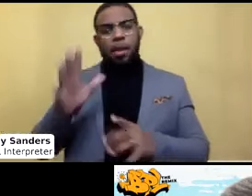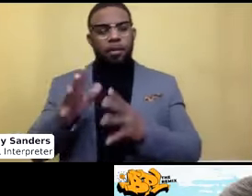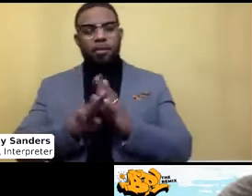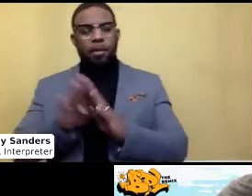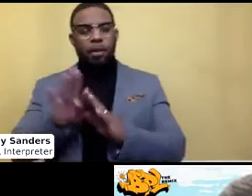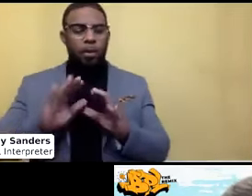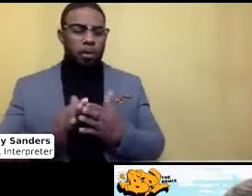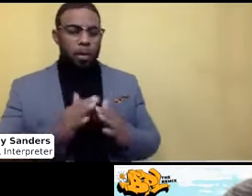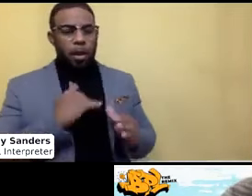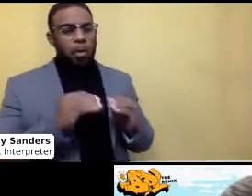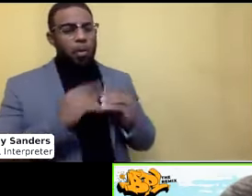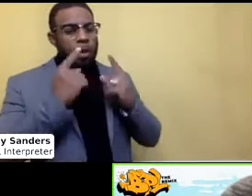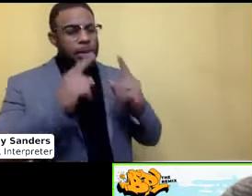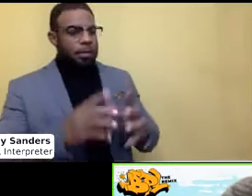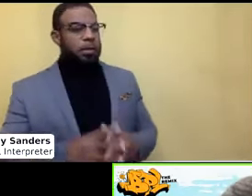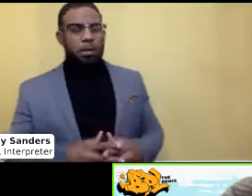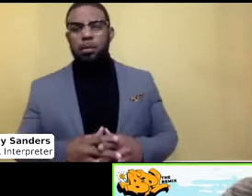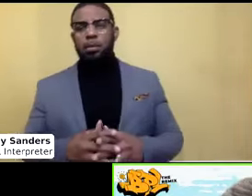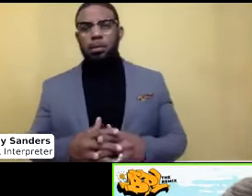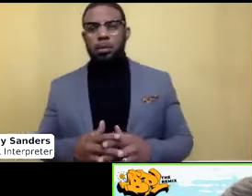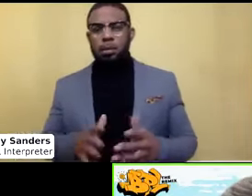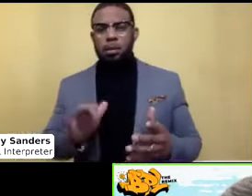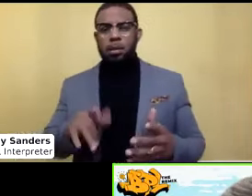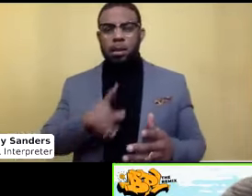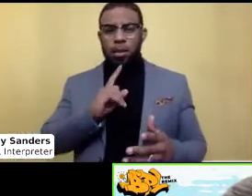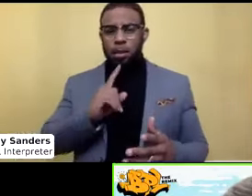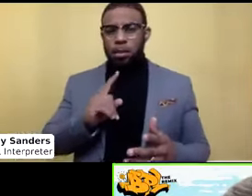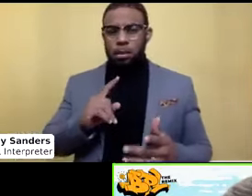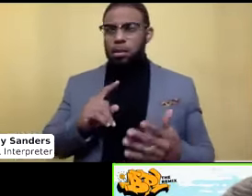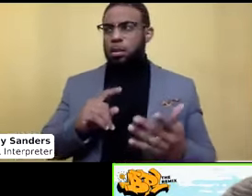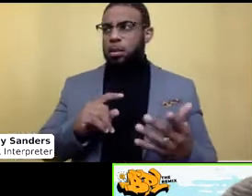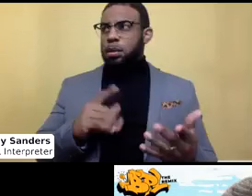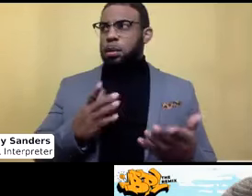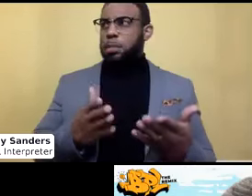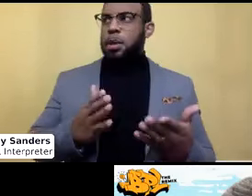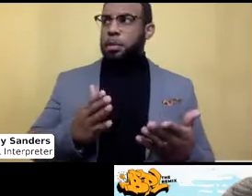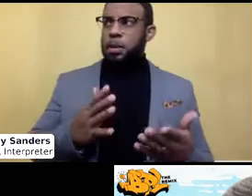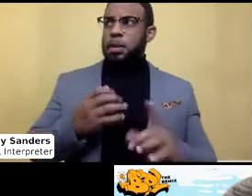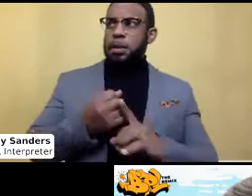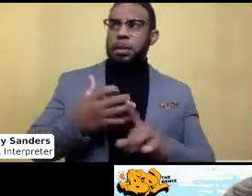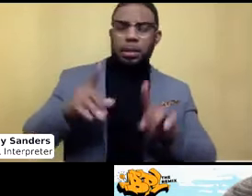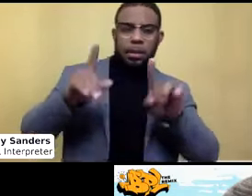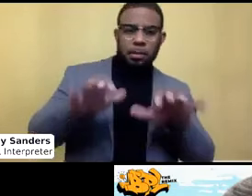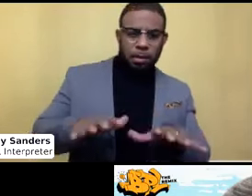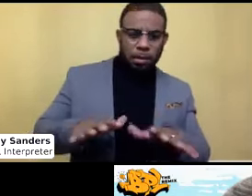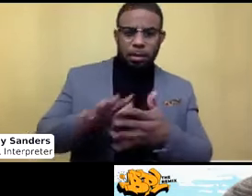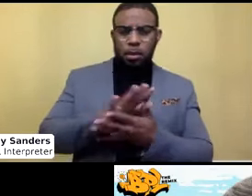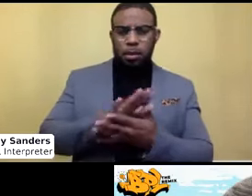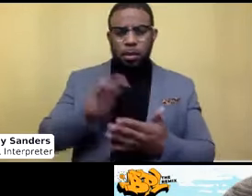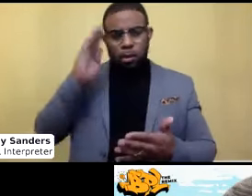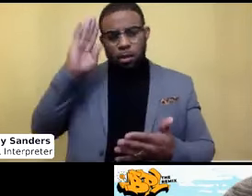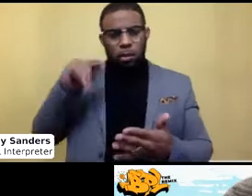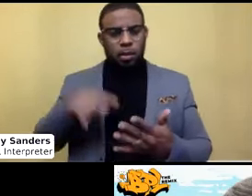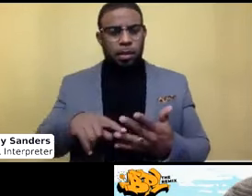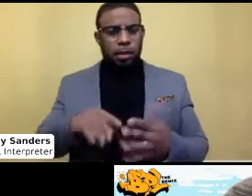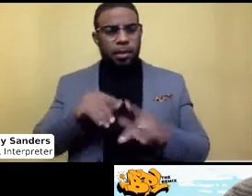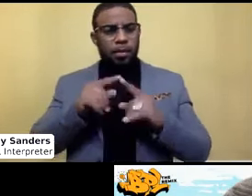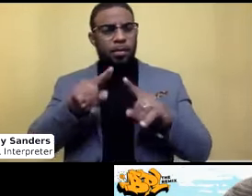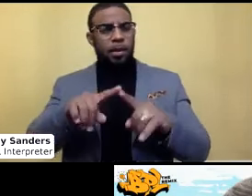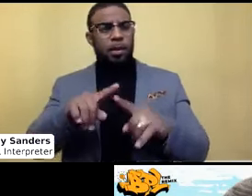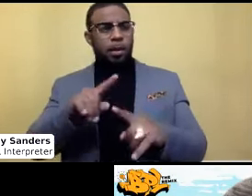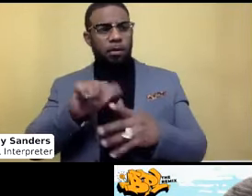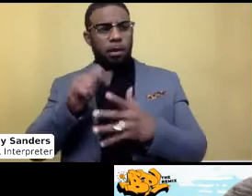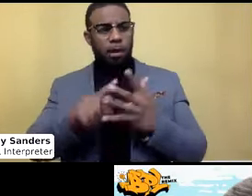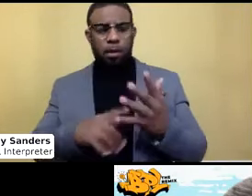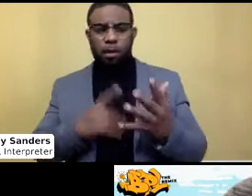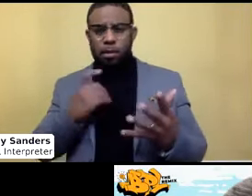had much more success, and that there is maybe an experiment to figure and knowing the effectiveness of these others